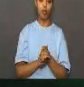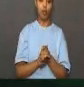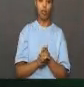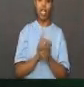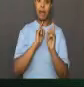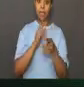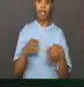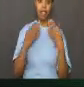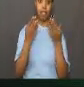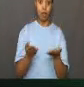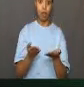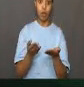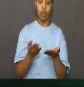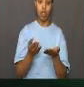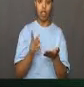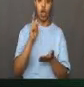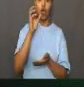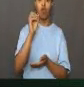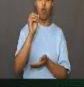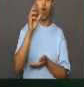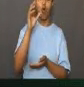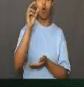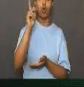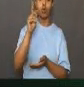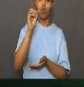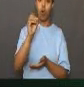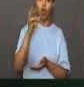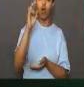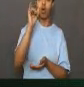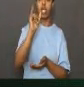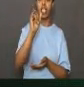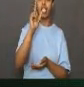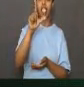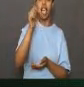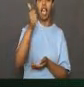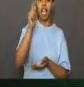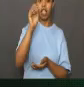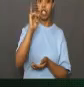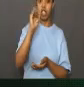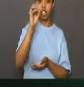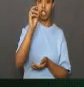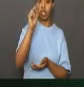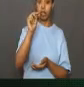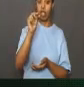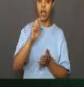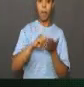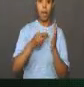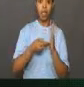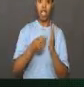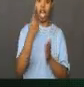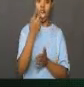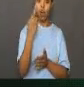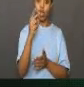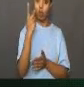you said that phosphorylation means adding 1 or 2